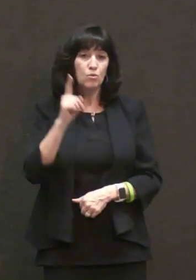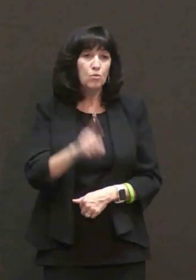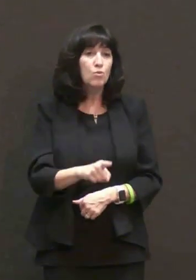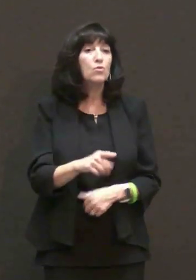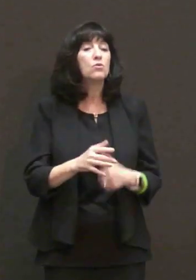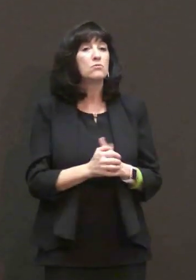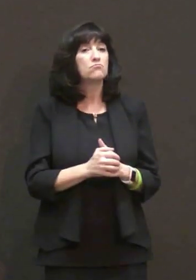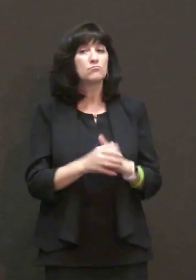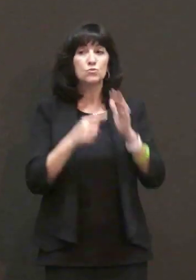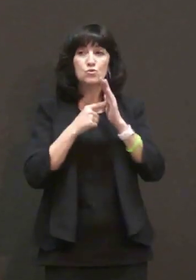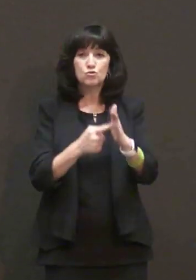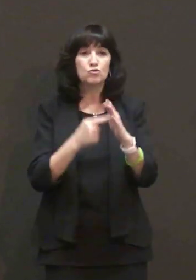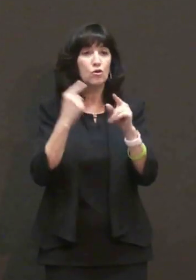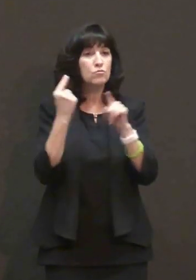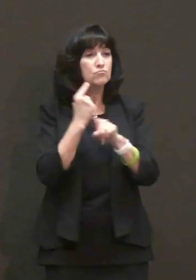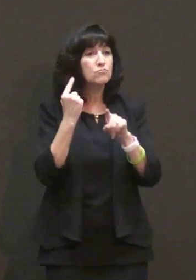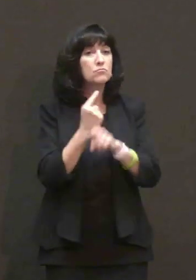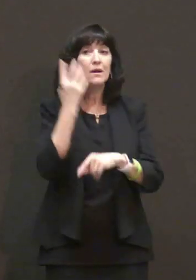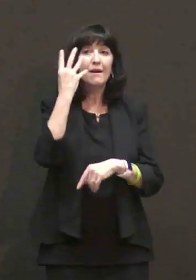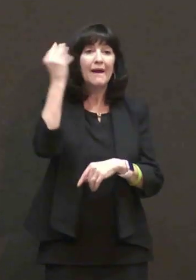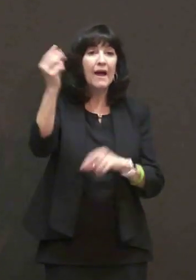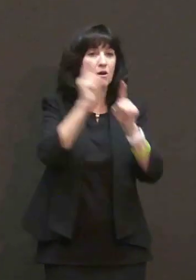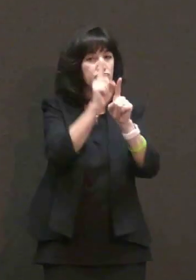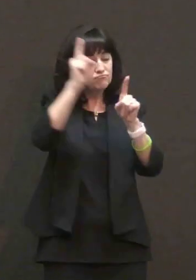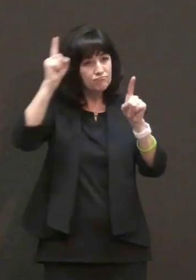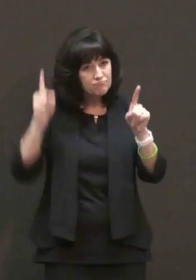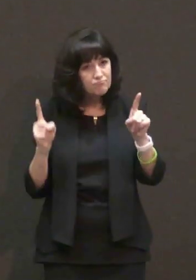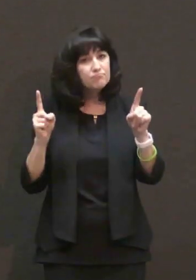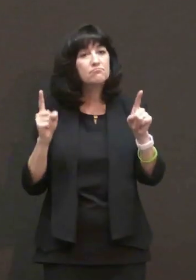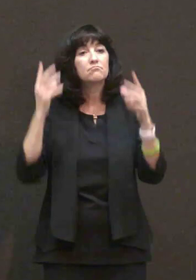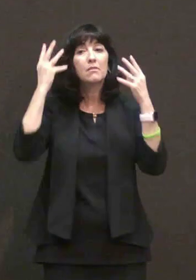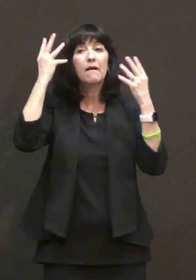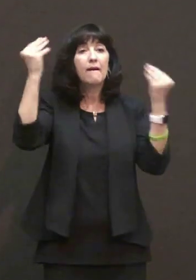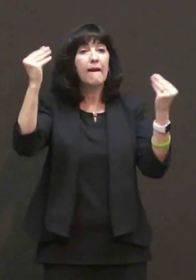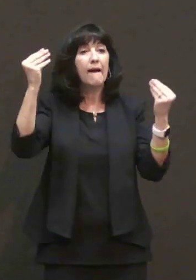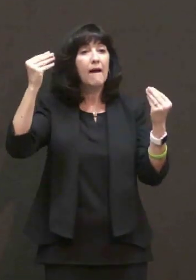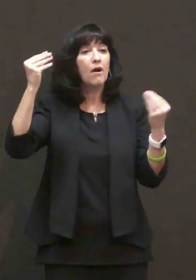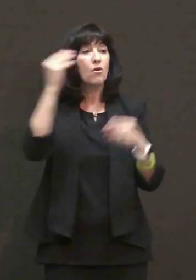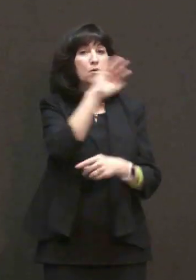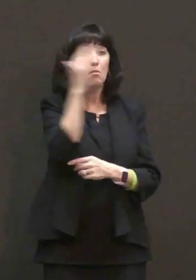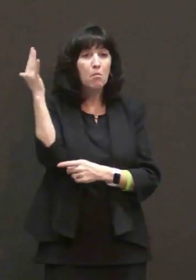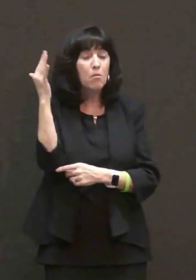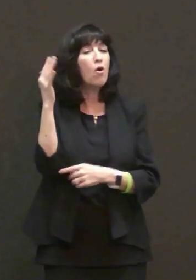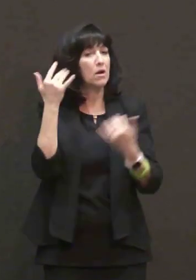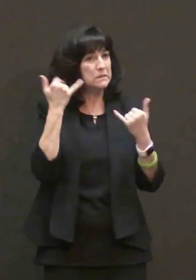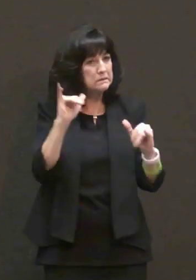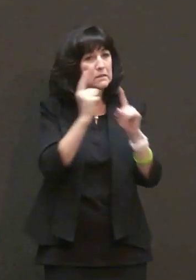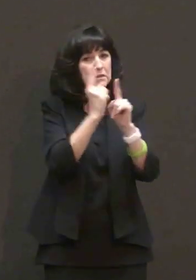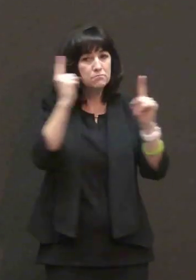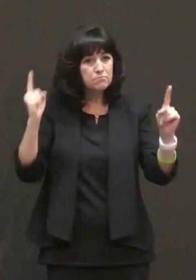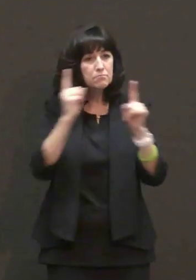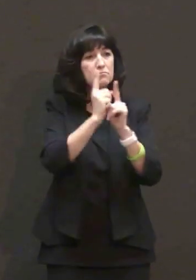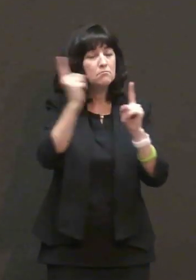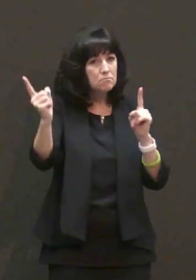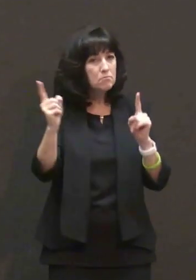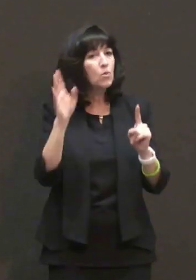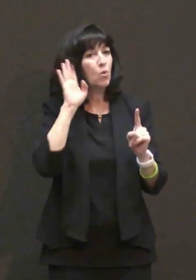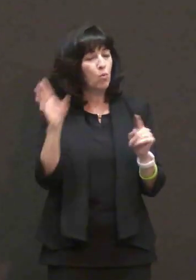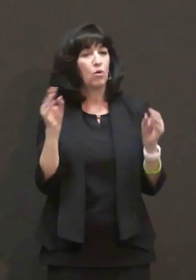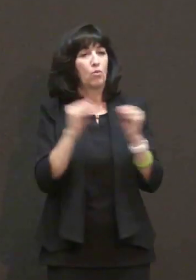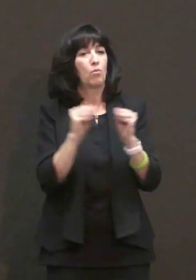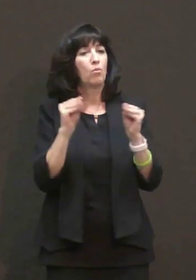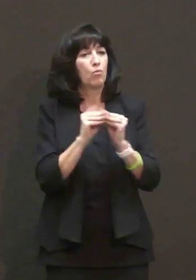exhibit appropriate behavior in public, social distancing when you're out at the park. We'll have some advice and guidance coming